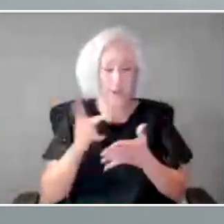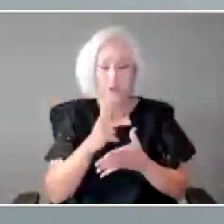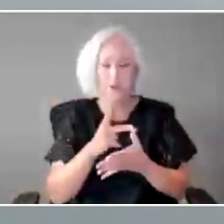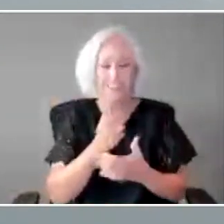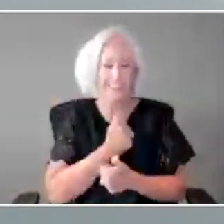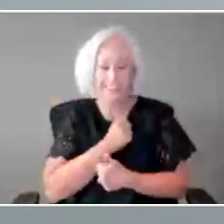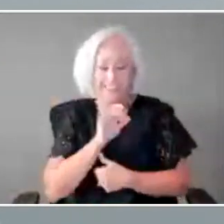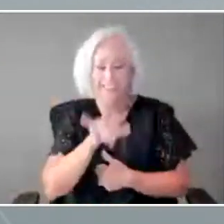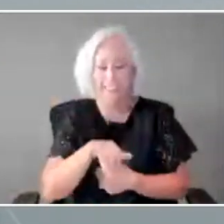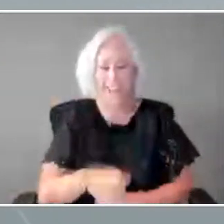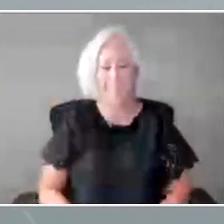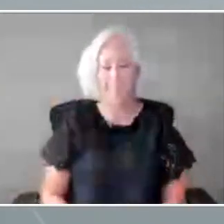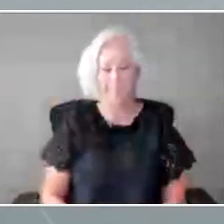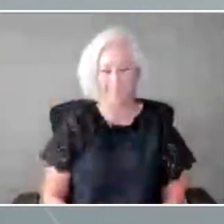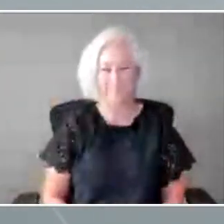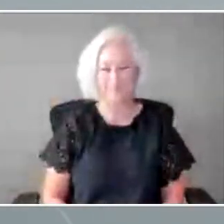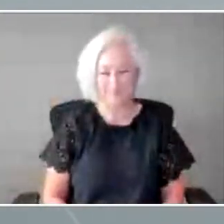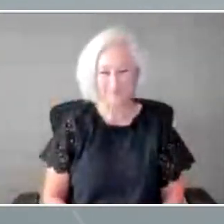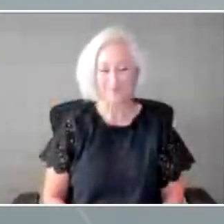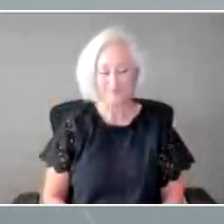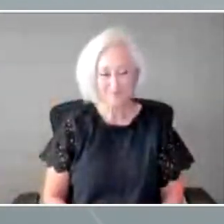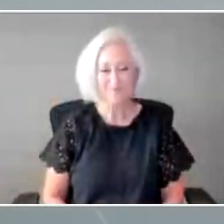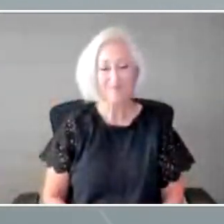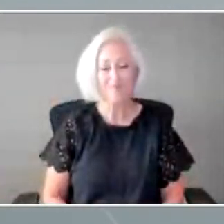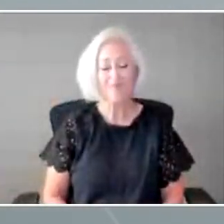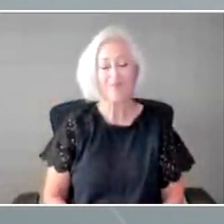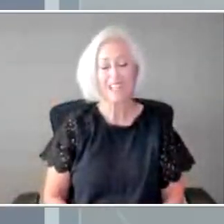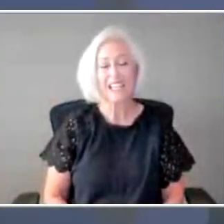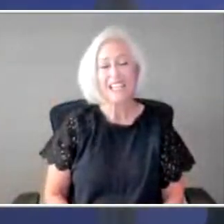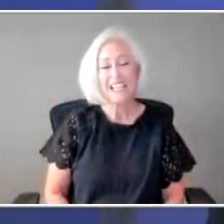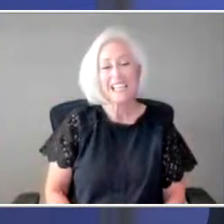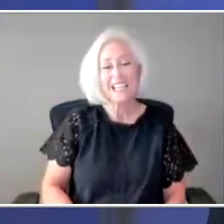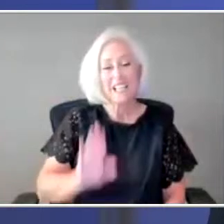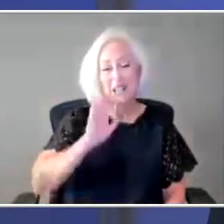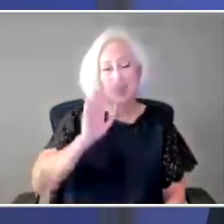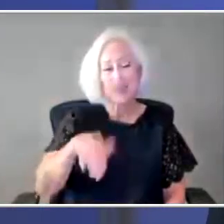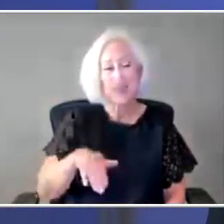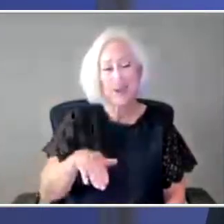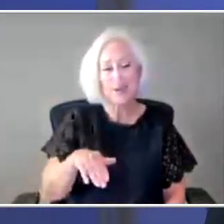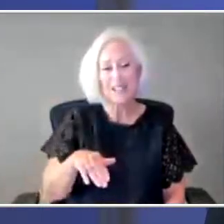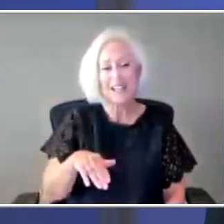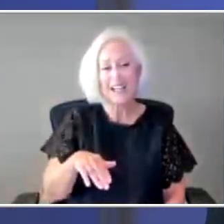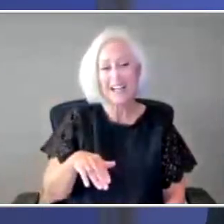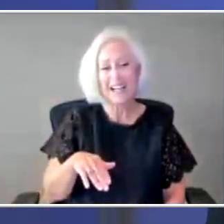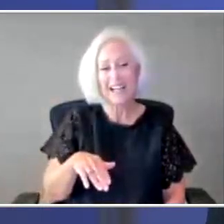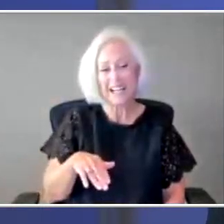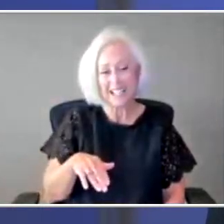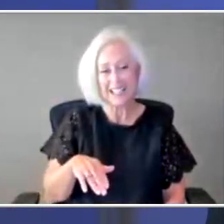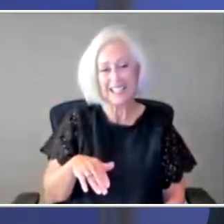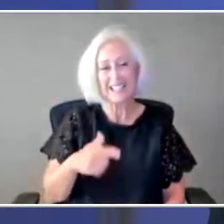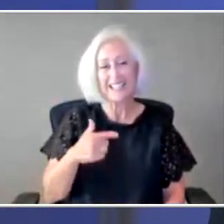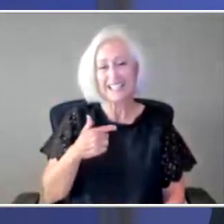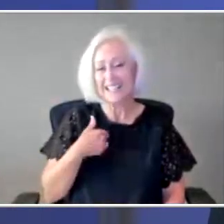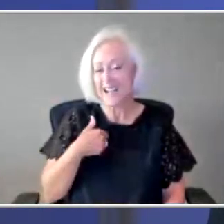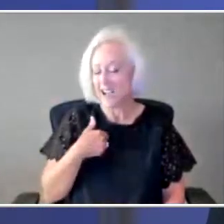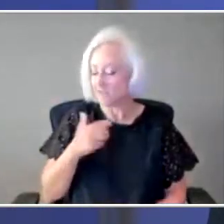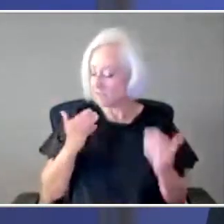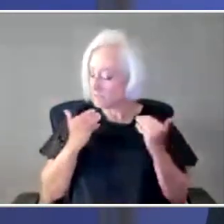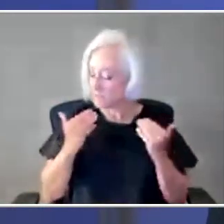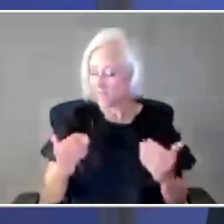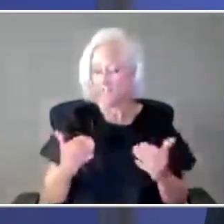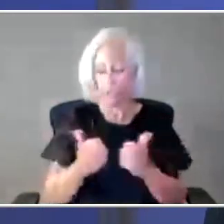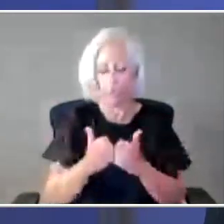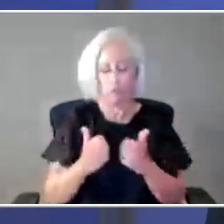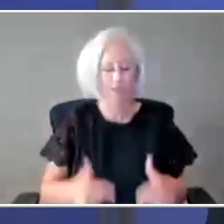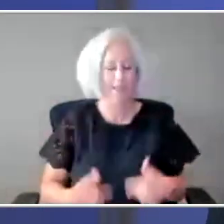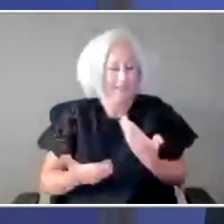Absolutely. Absolutely. You know, listen, I moved on with life regardless of what was going on with